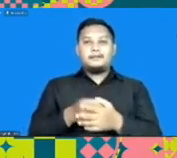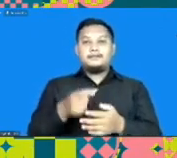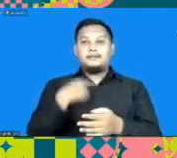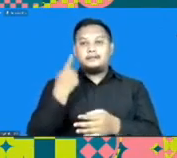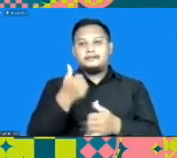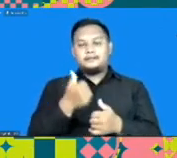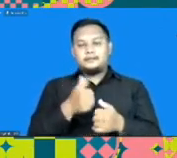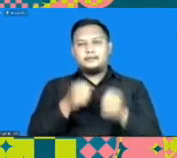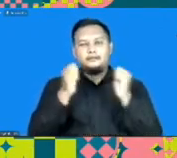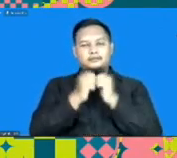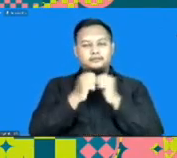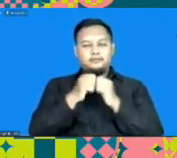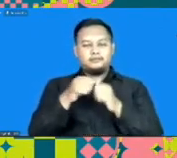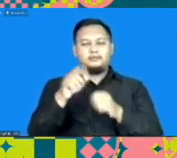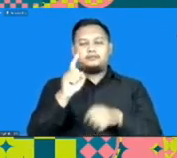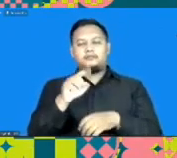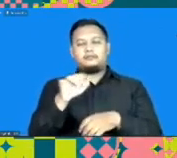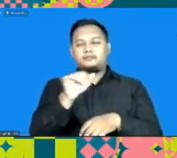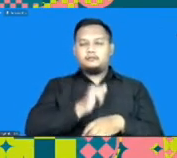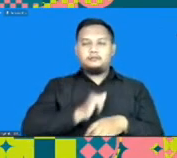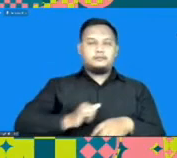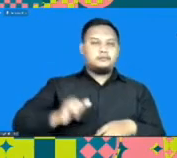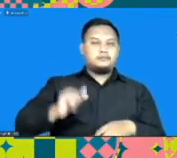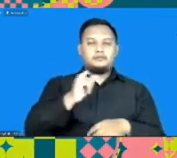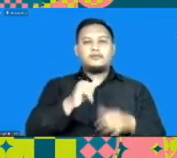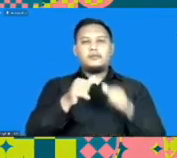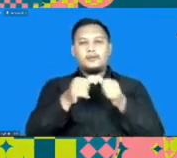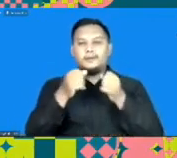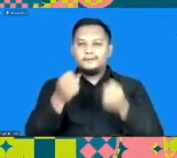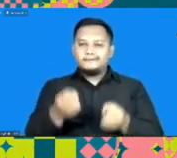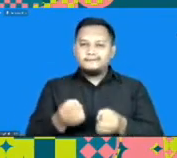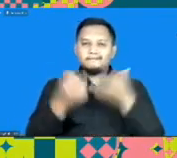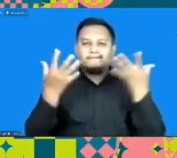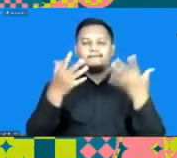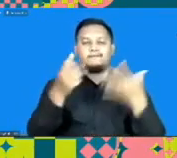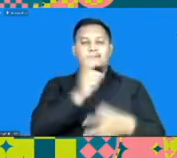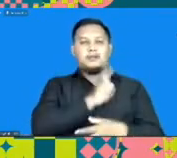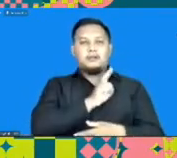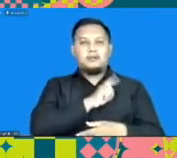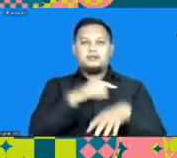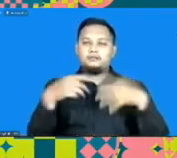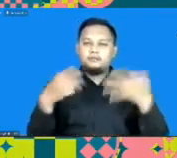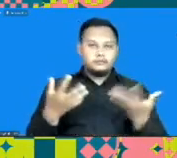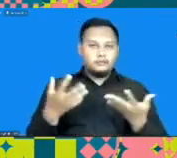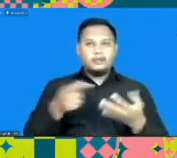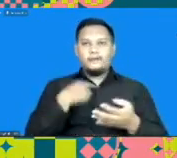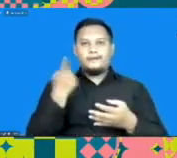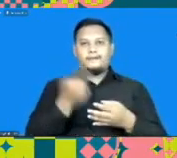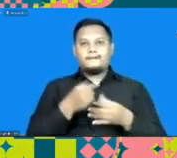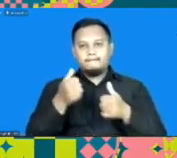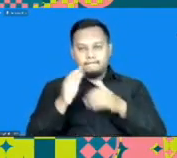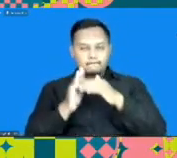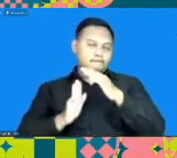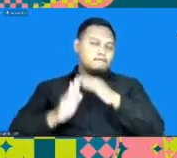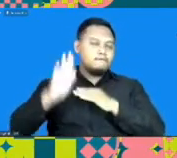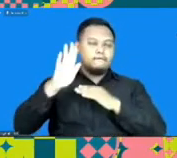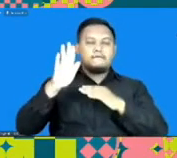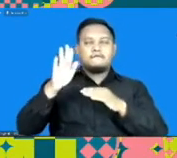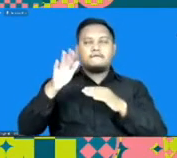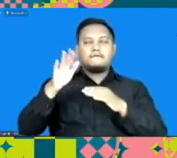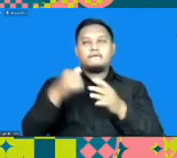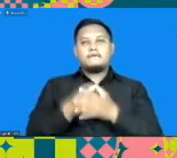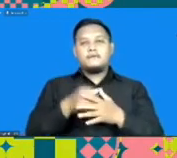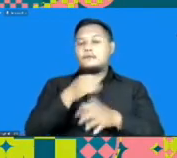as the self-actualization and knowing thyself better, it would also be to step forward with all the generations, all the